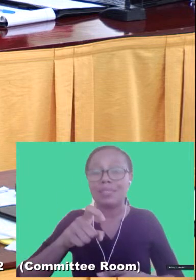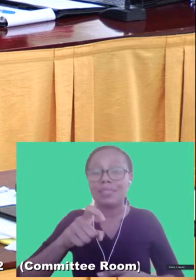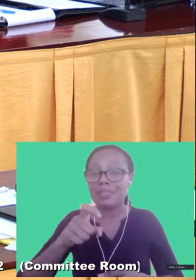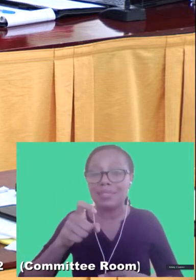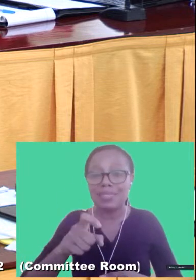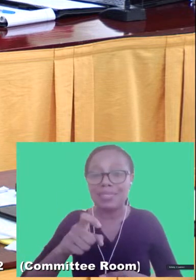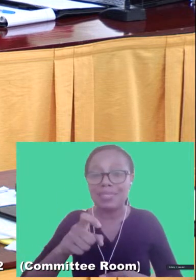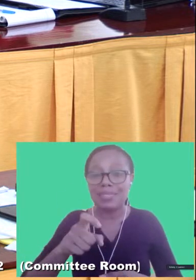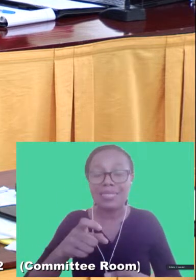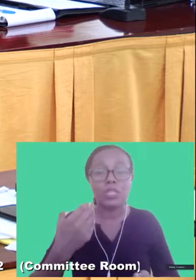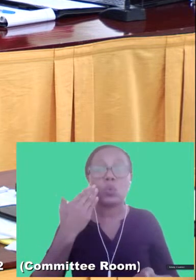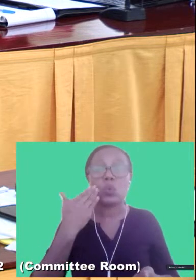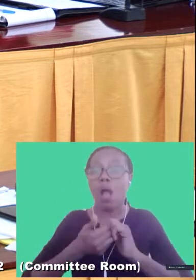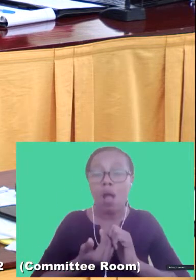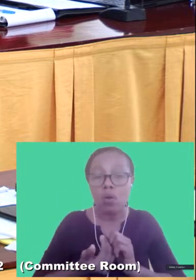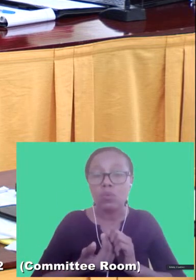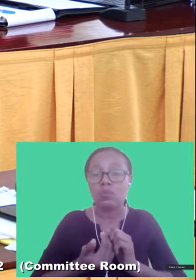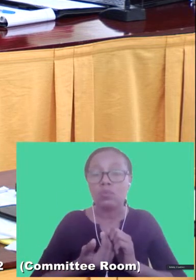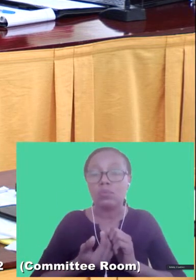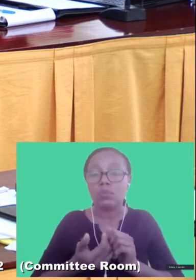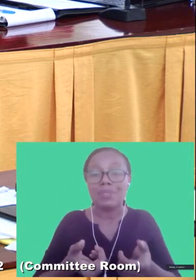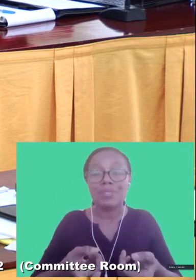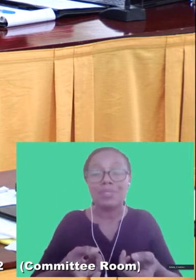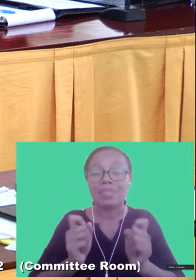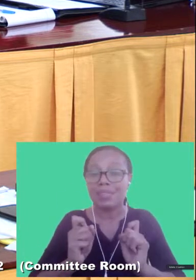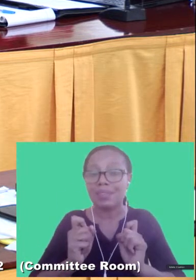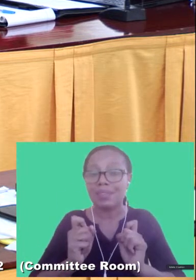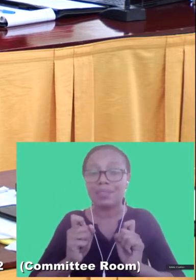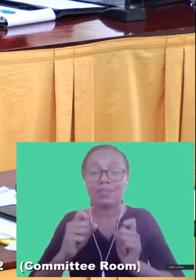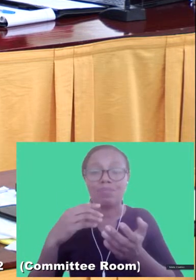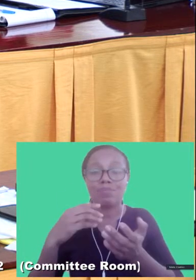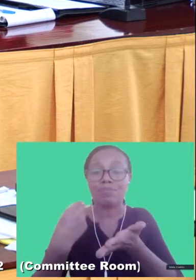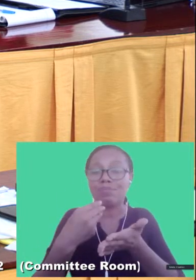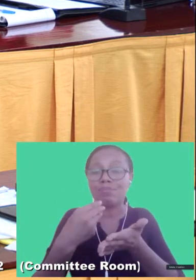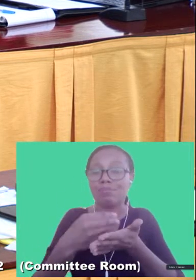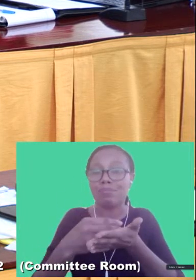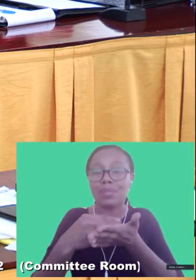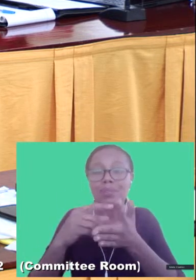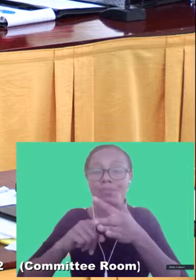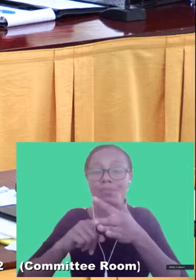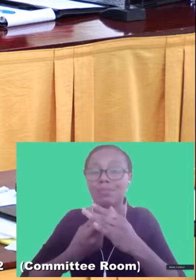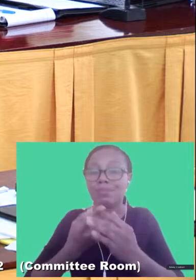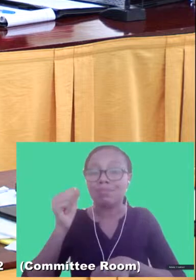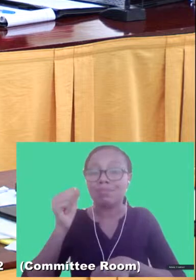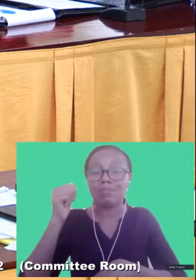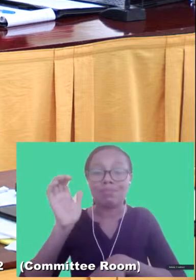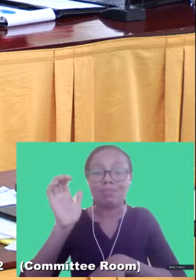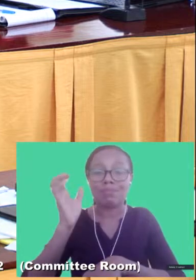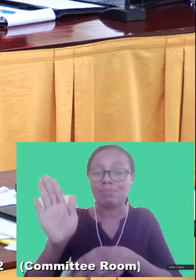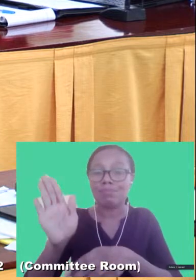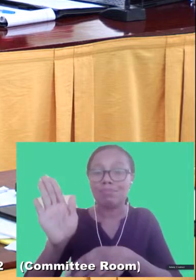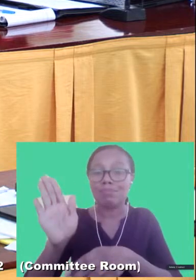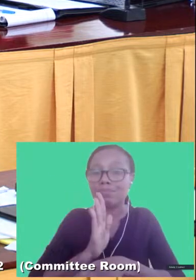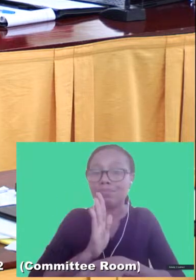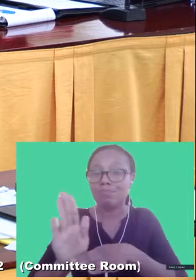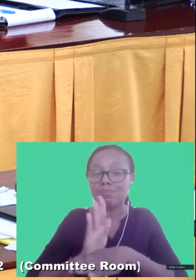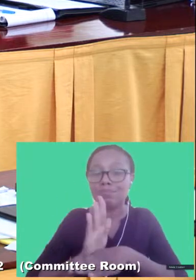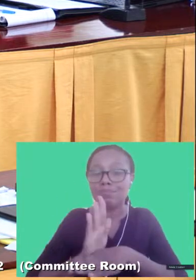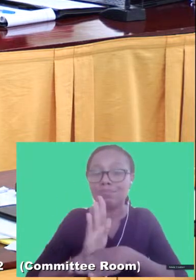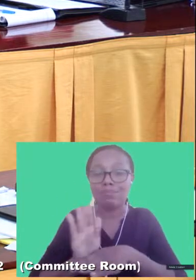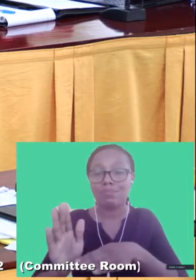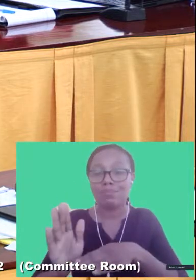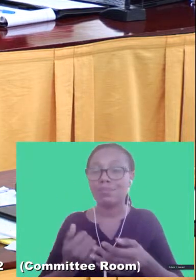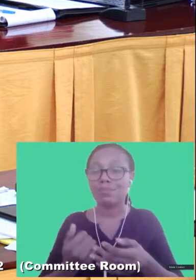creating a registry for movable assets, a collateral registry, where for the first time Barbadians